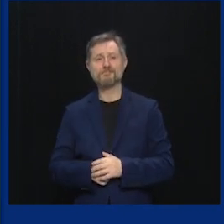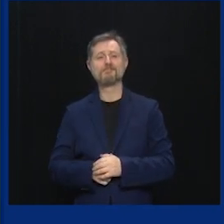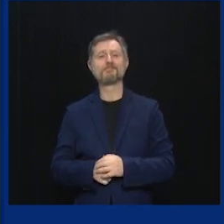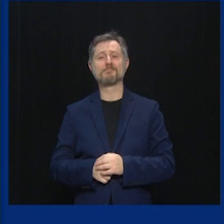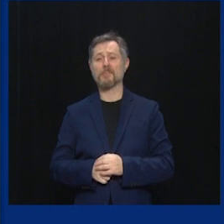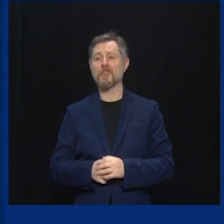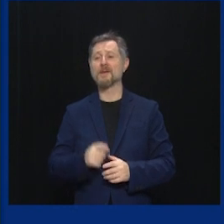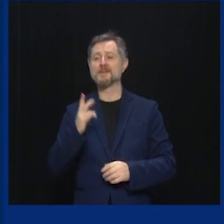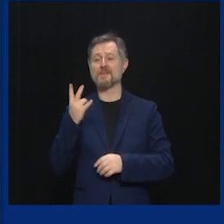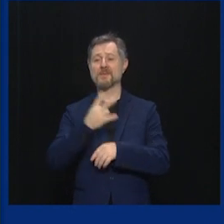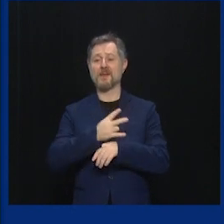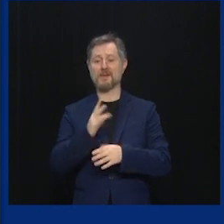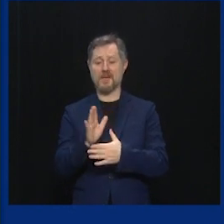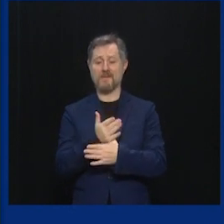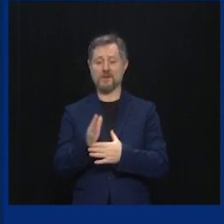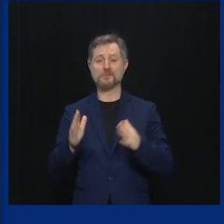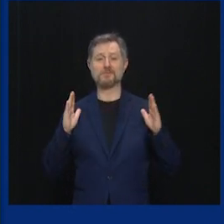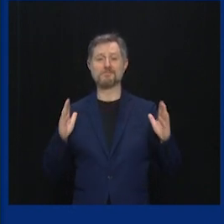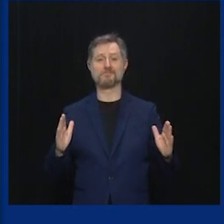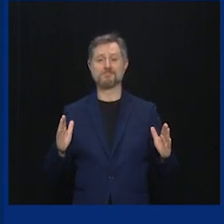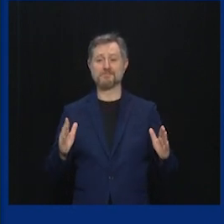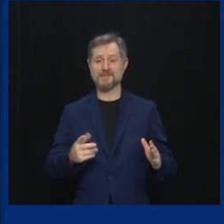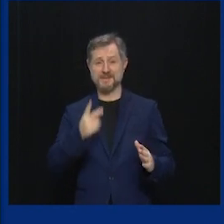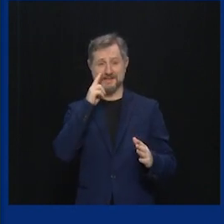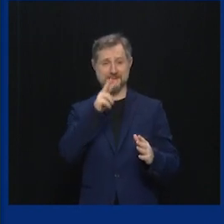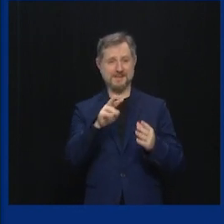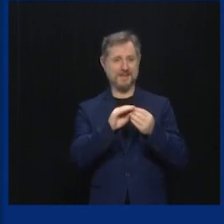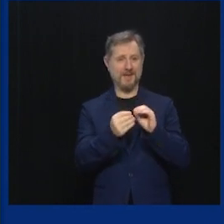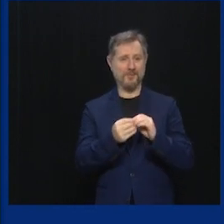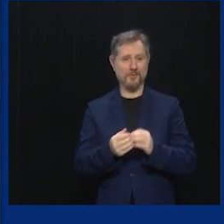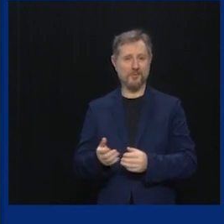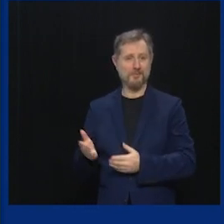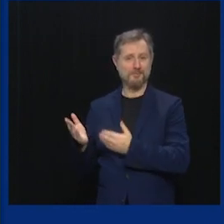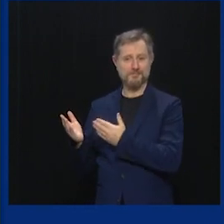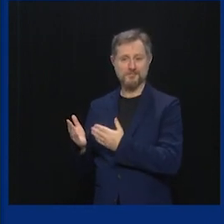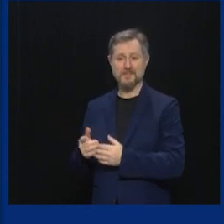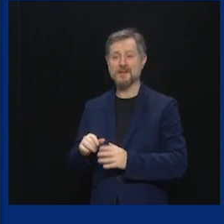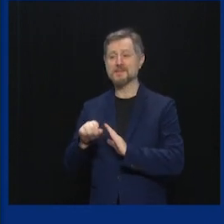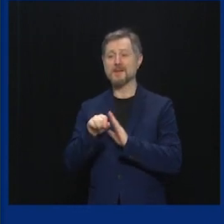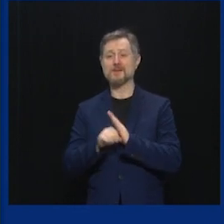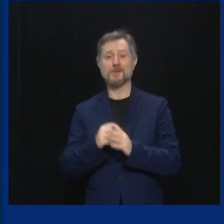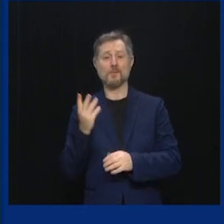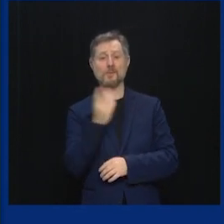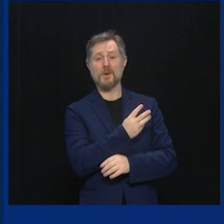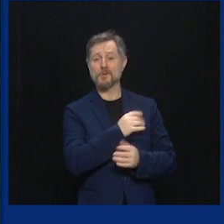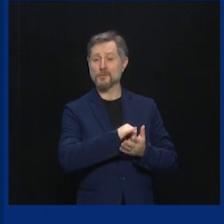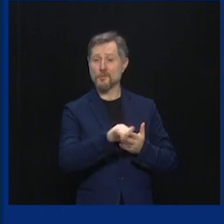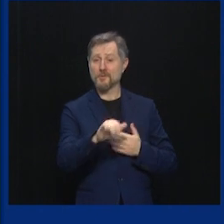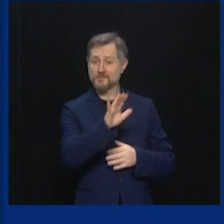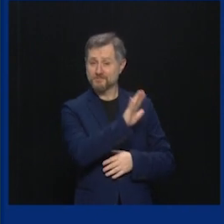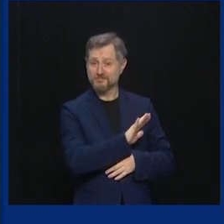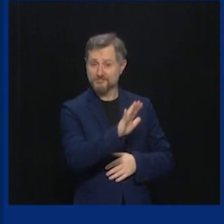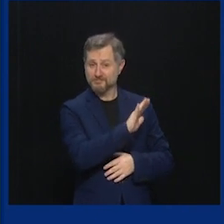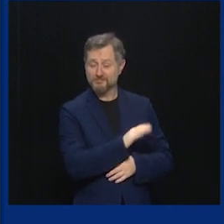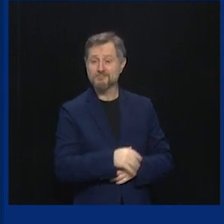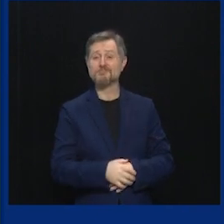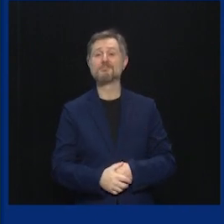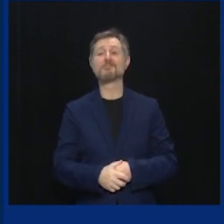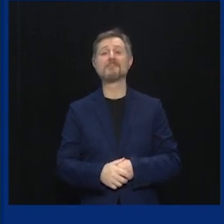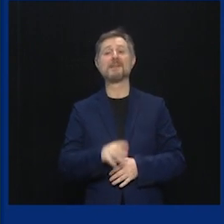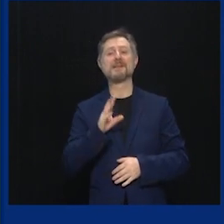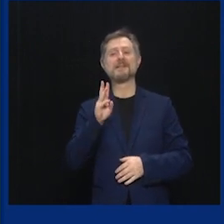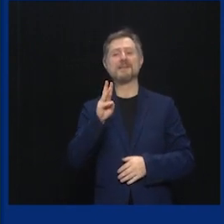on a 7-day average. Look at some of these numbers, particularly upstate, Western New York, 65 positive cases